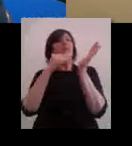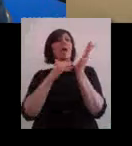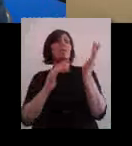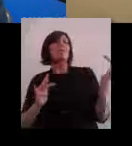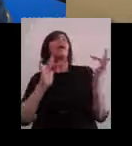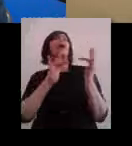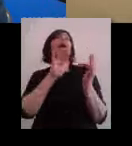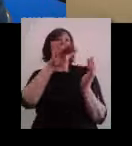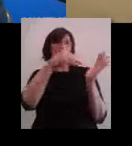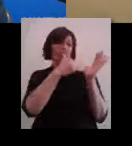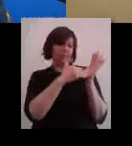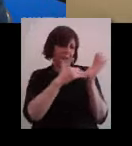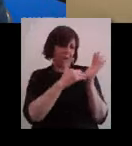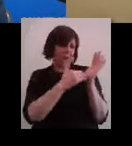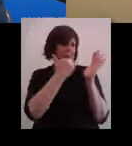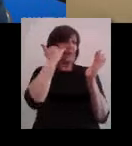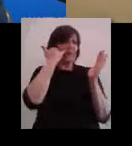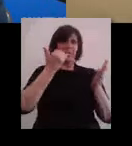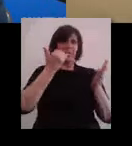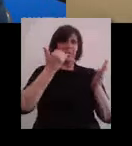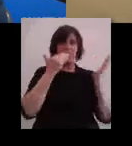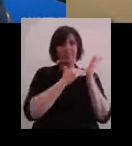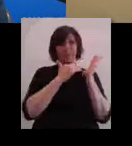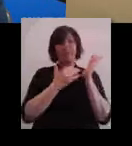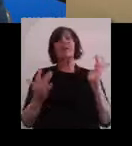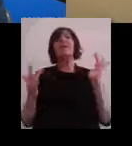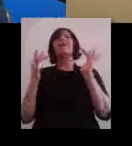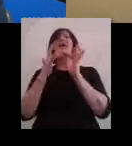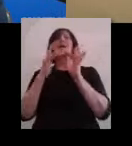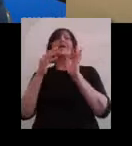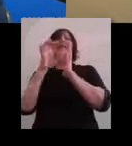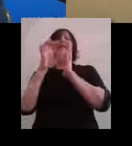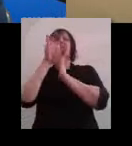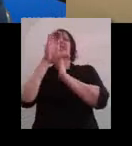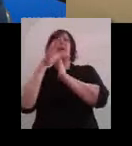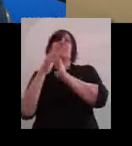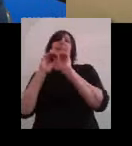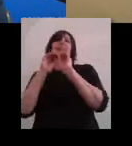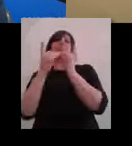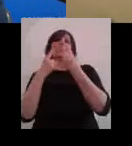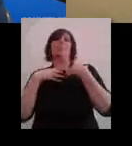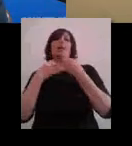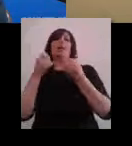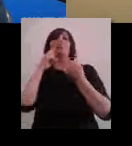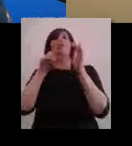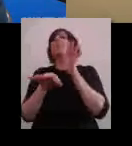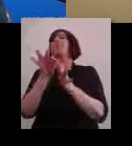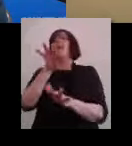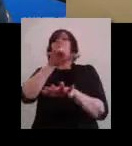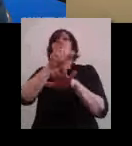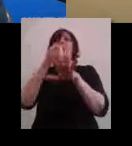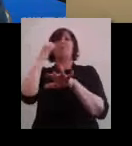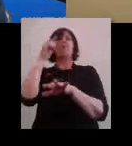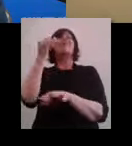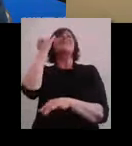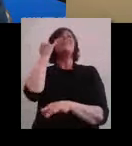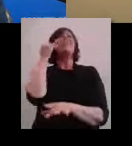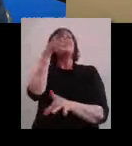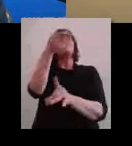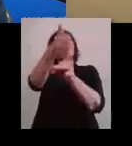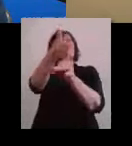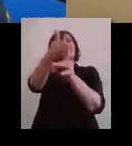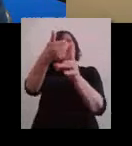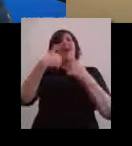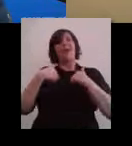Health, and we will determine and set up an appointment for you. If you are symptomatic, that means you have to have symptoms. If you don't have any